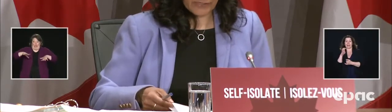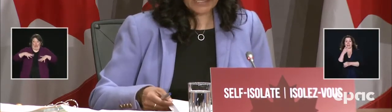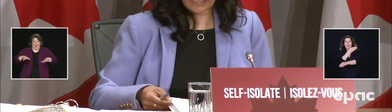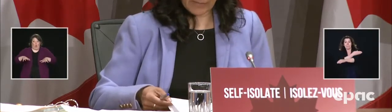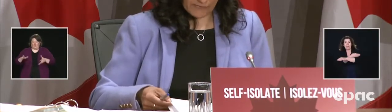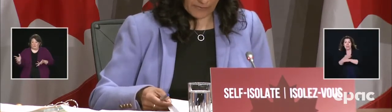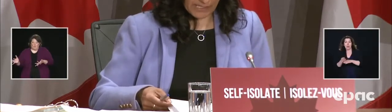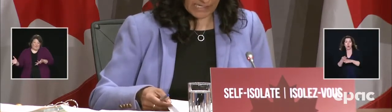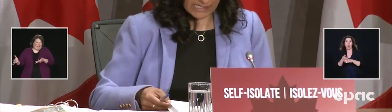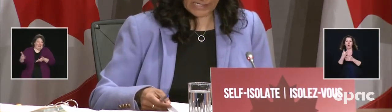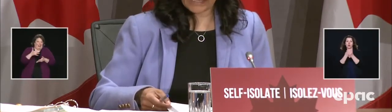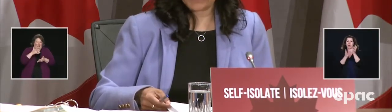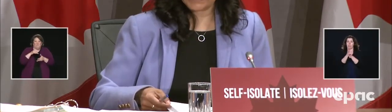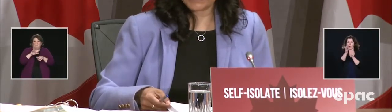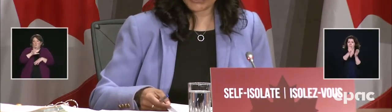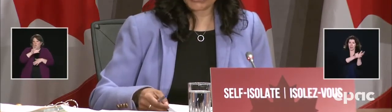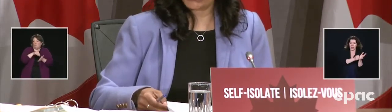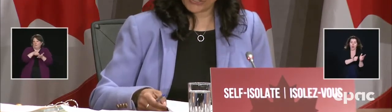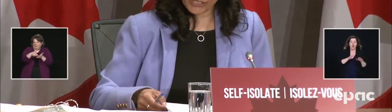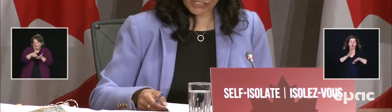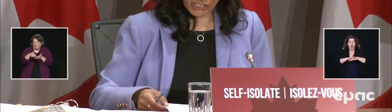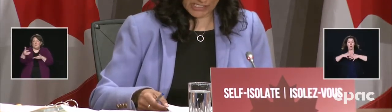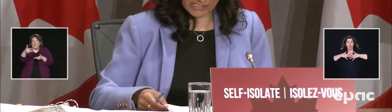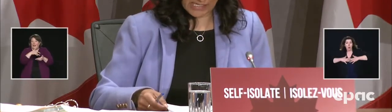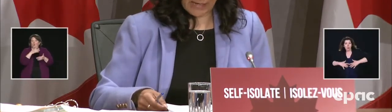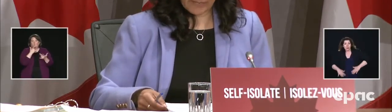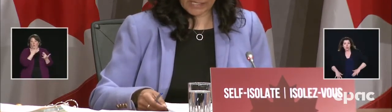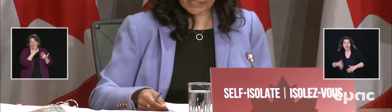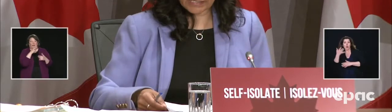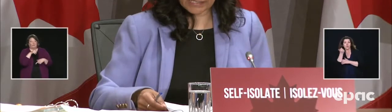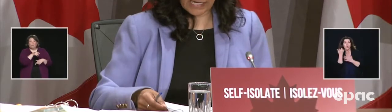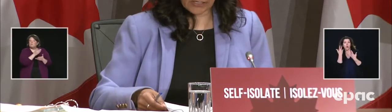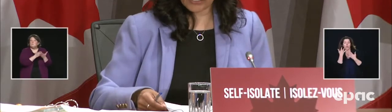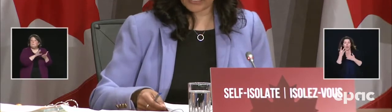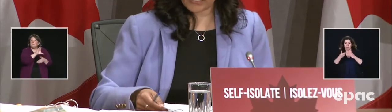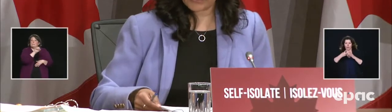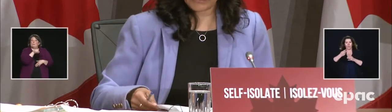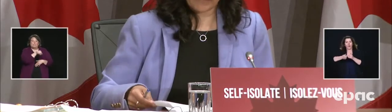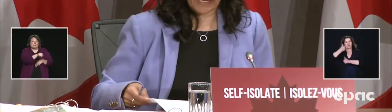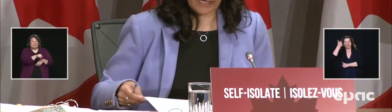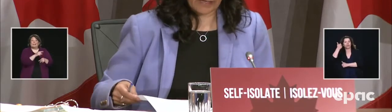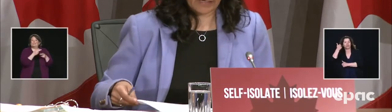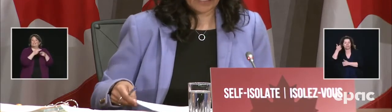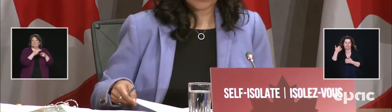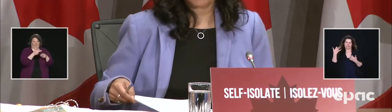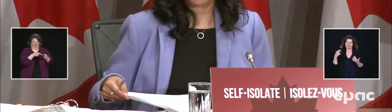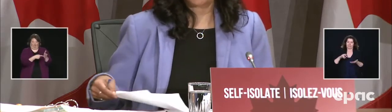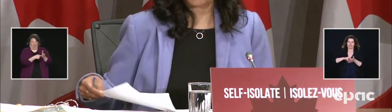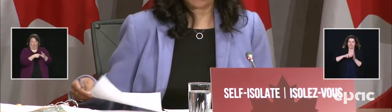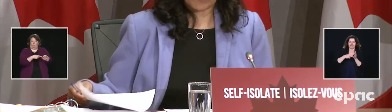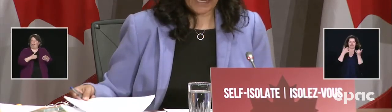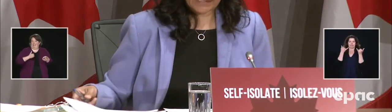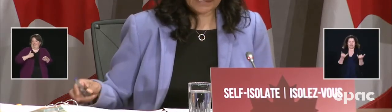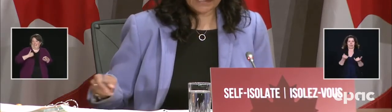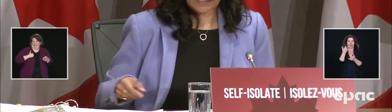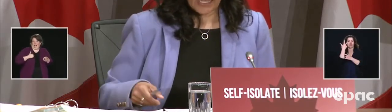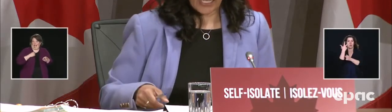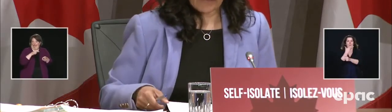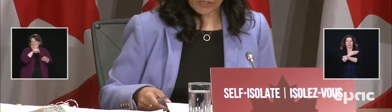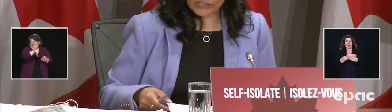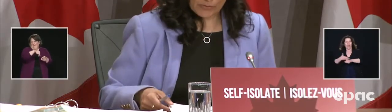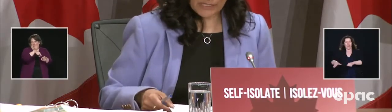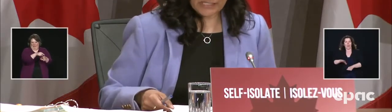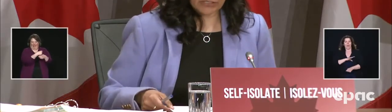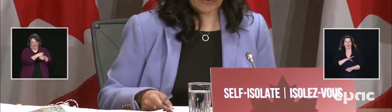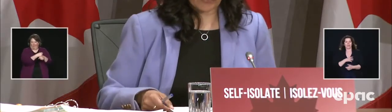with deliveries coming from Canadian companies such as Yoga Jeans, based in Saint-Laurent, Quebec. Surgical masks.